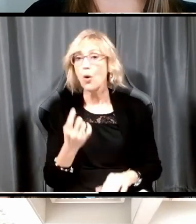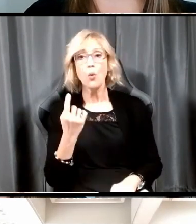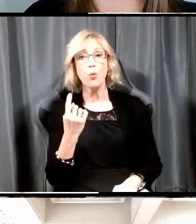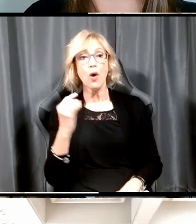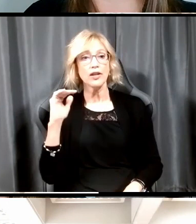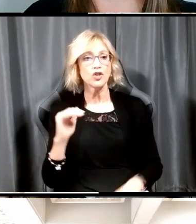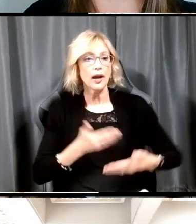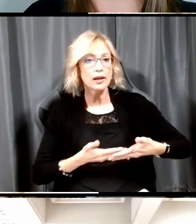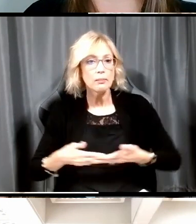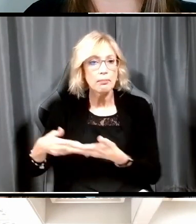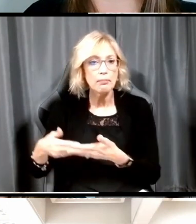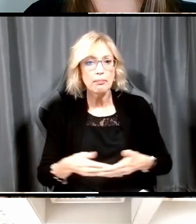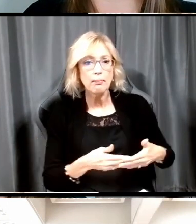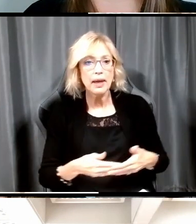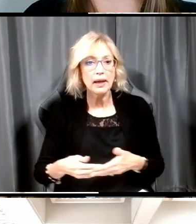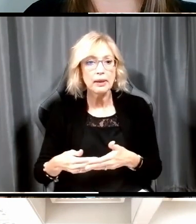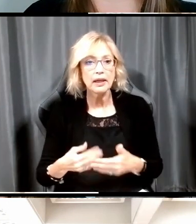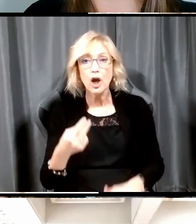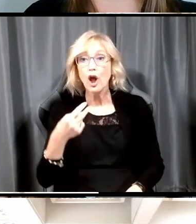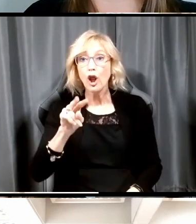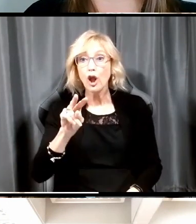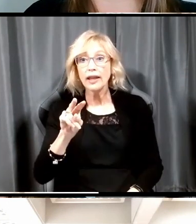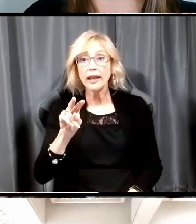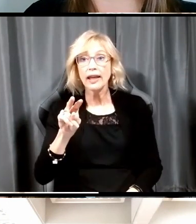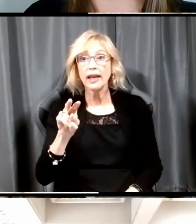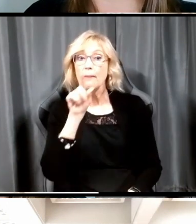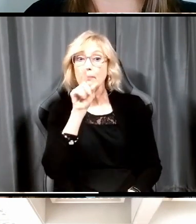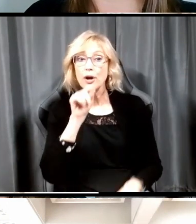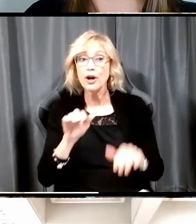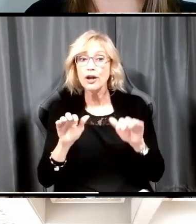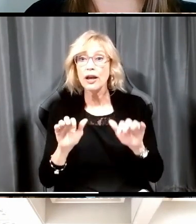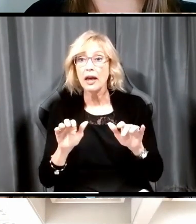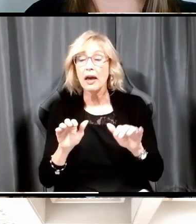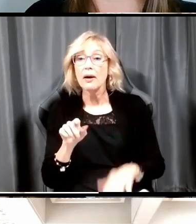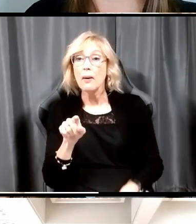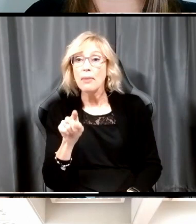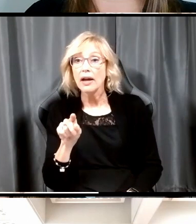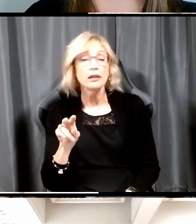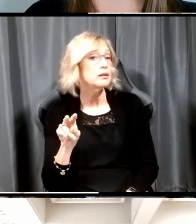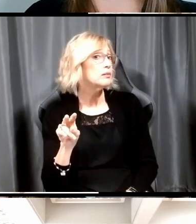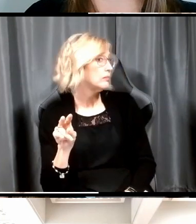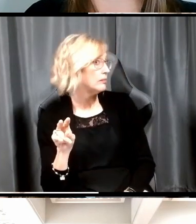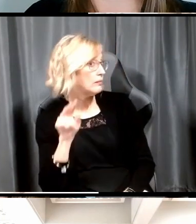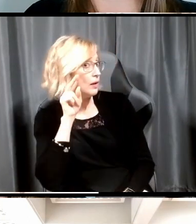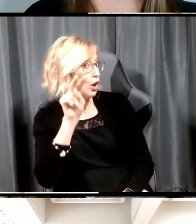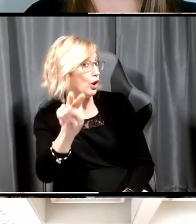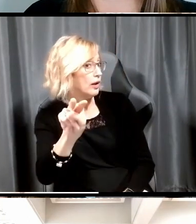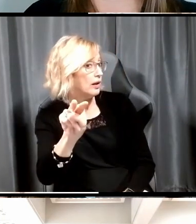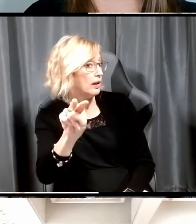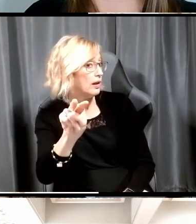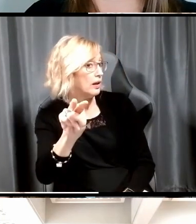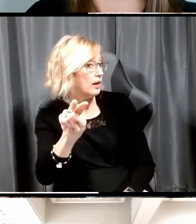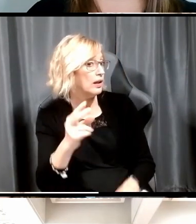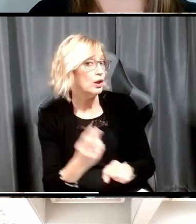a little baby, looking at Big Bird. Also, she seems to be turning towards her left side,